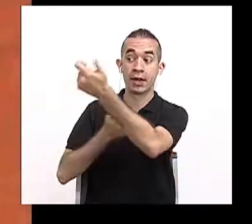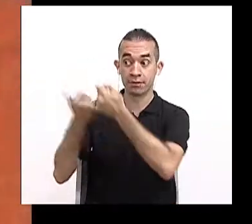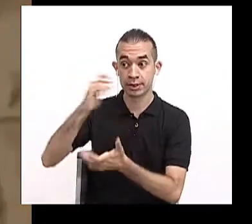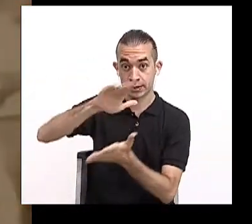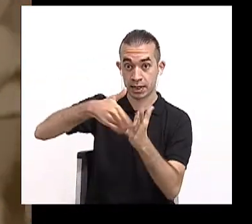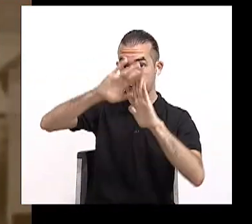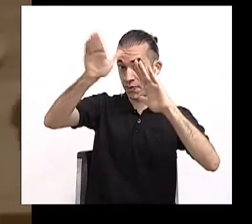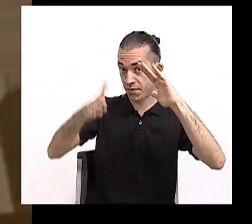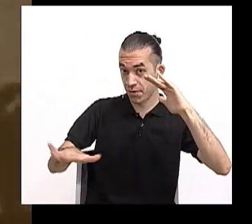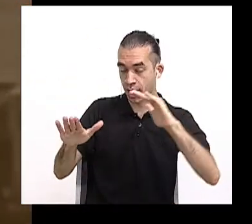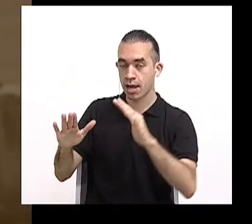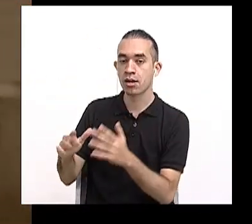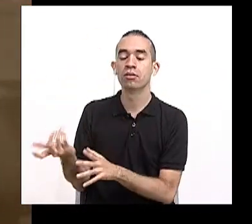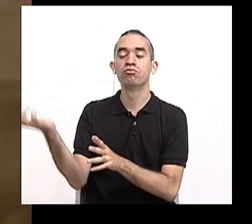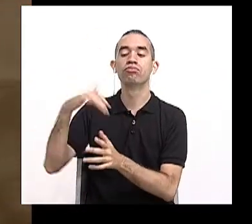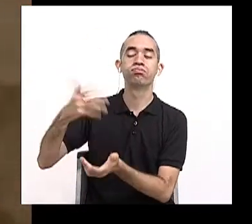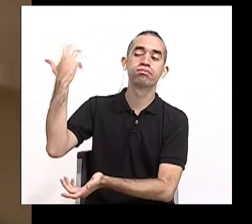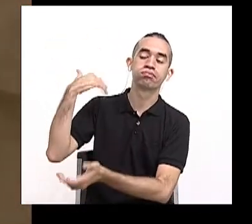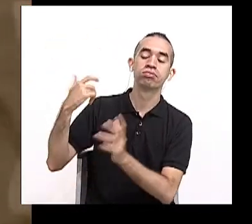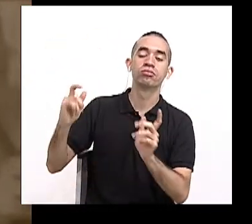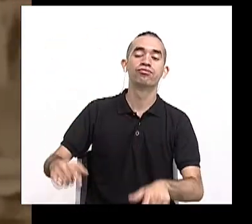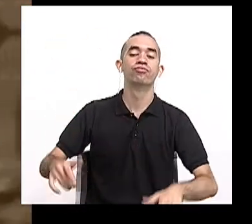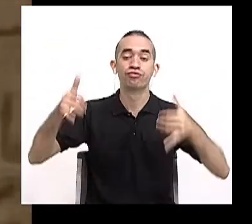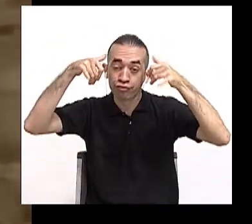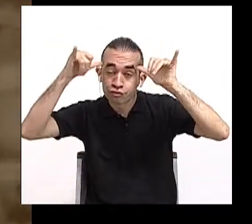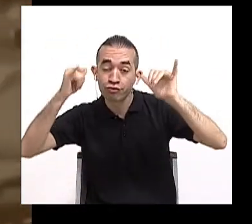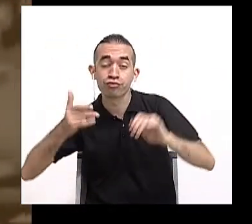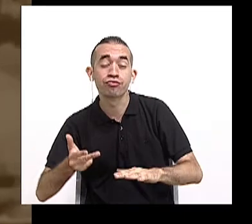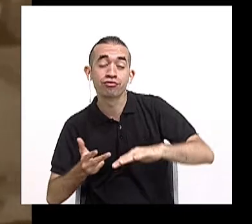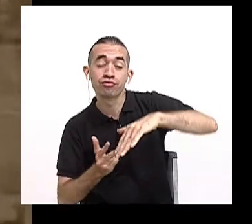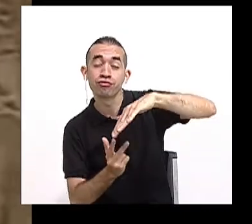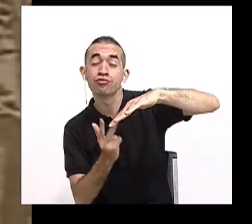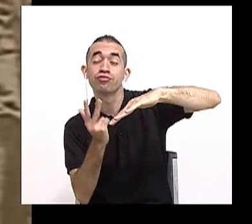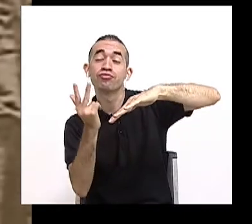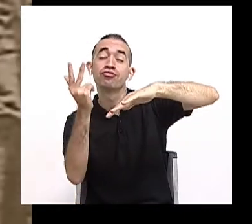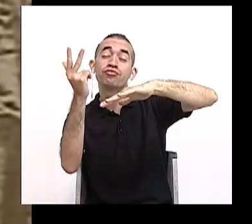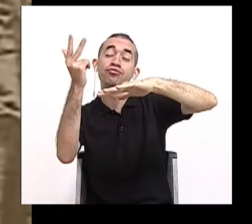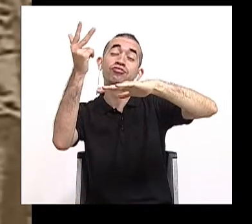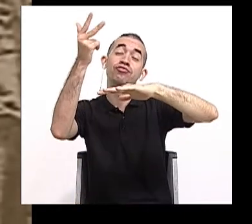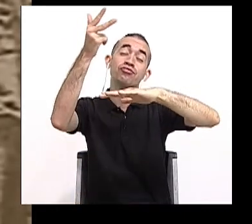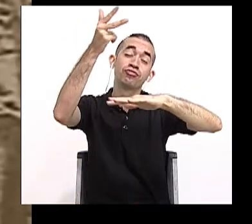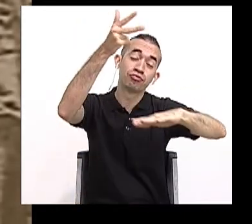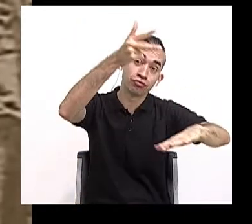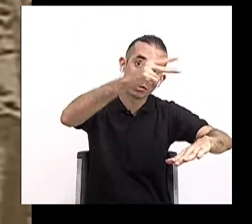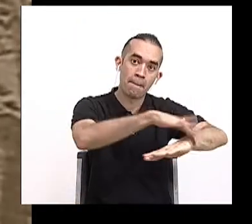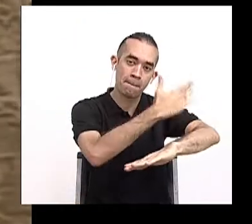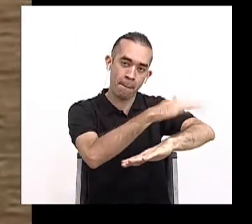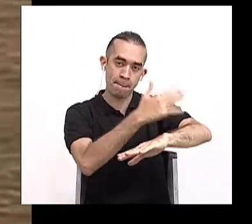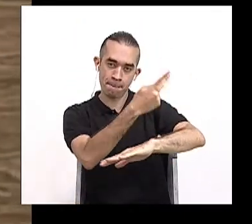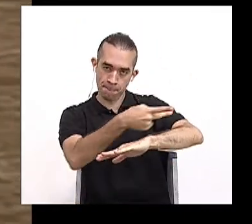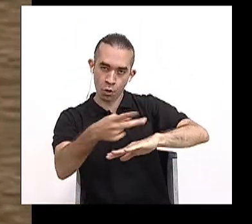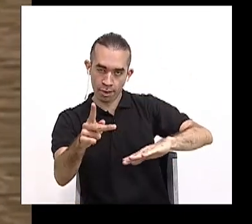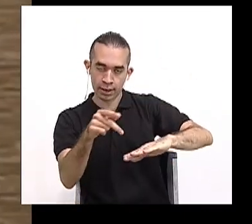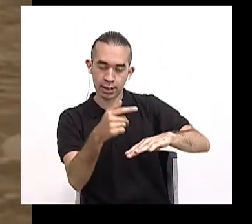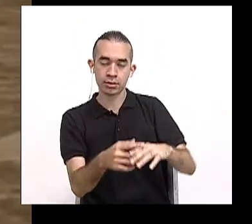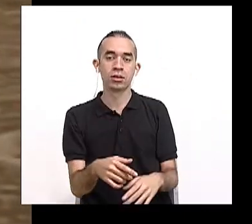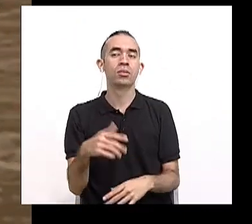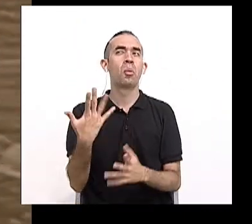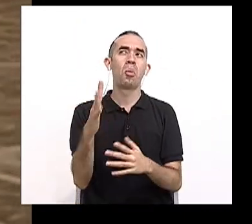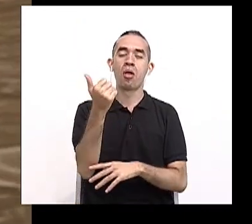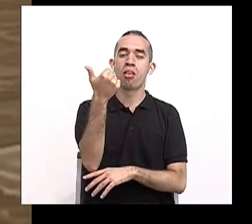Valley over the mountains to Punta Arenas on the Pacific coast, a journey requiring 10 to 15